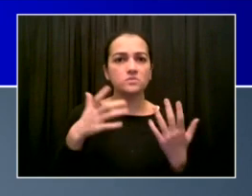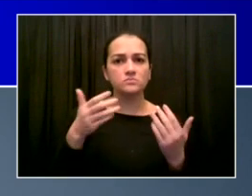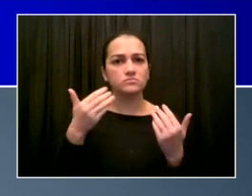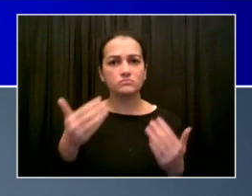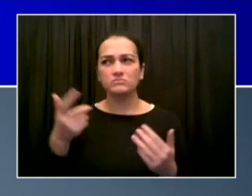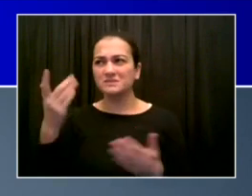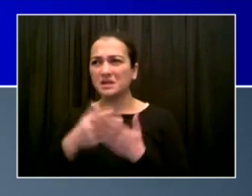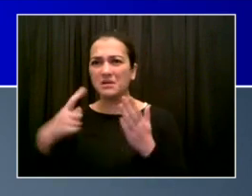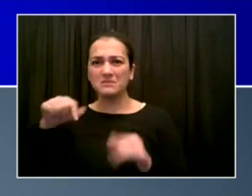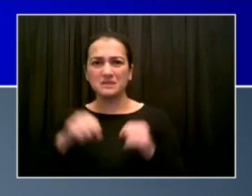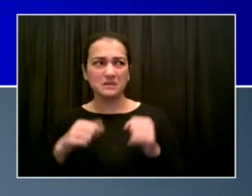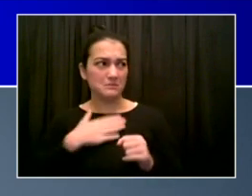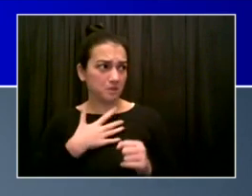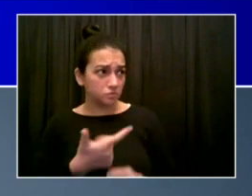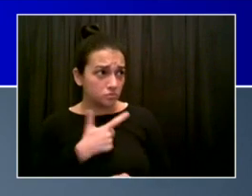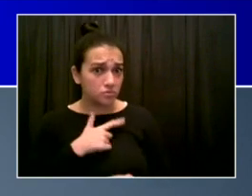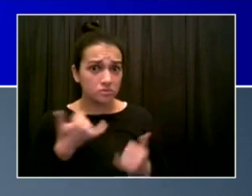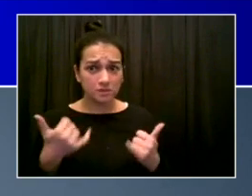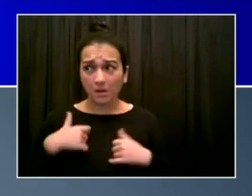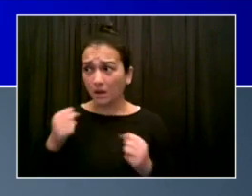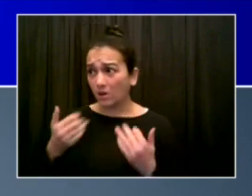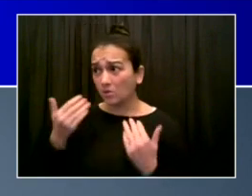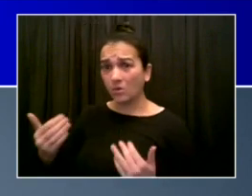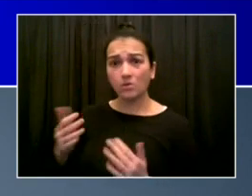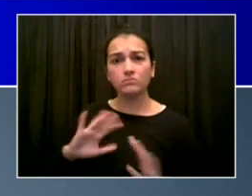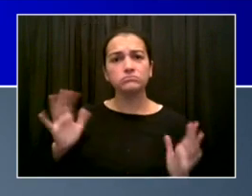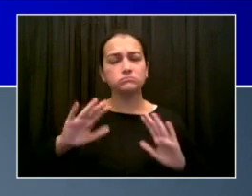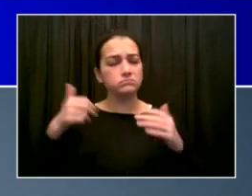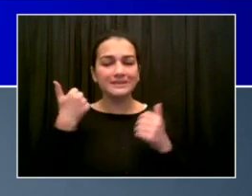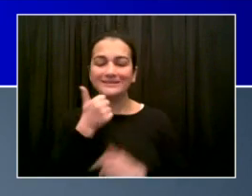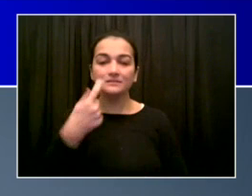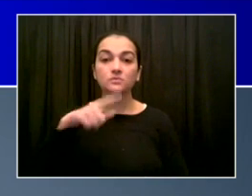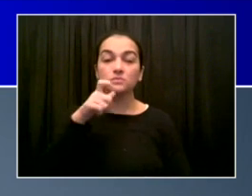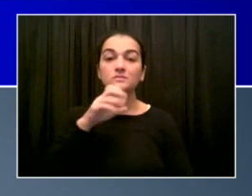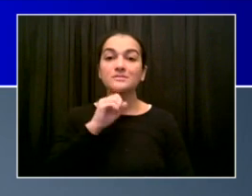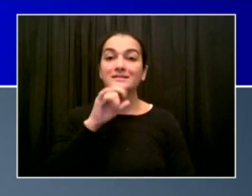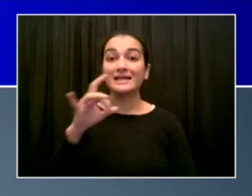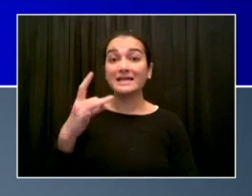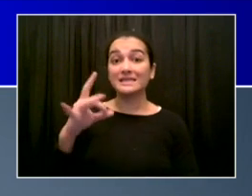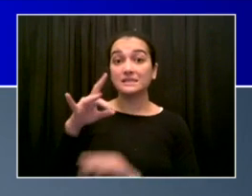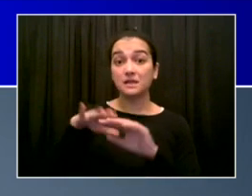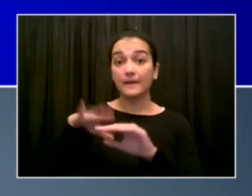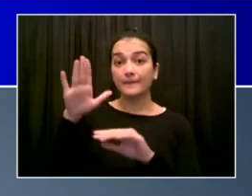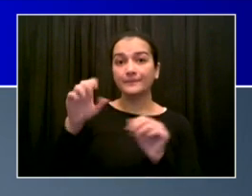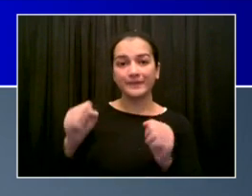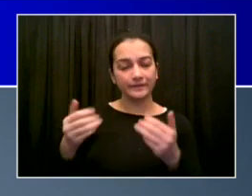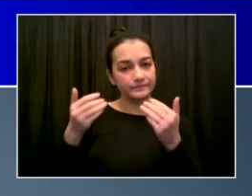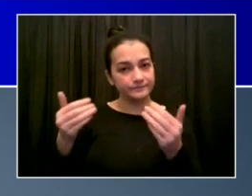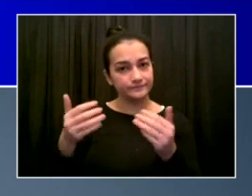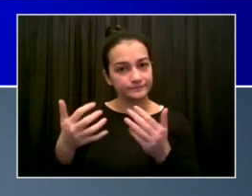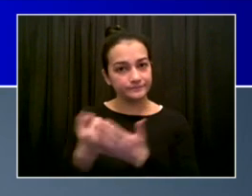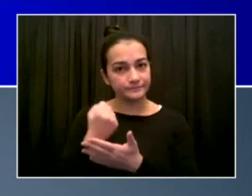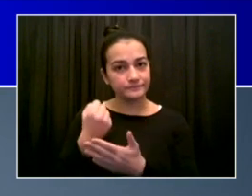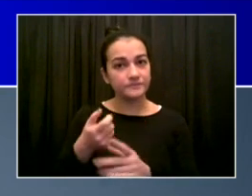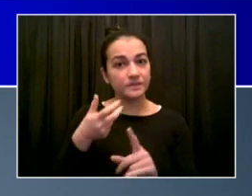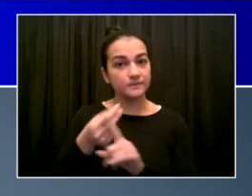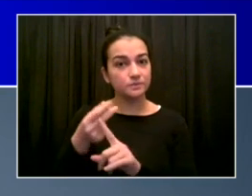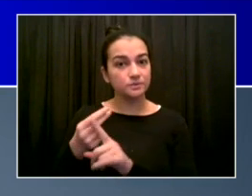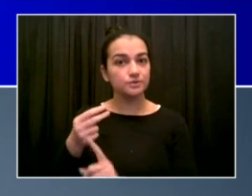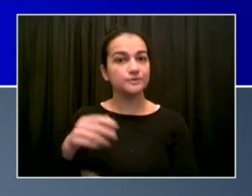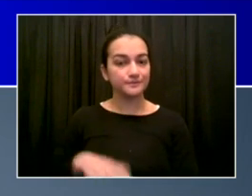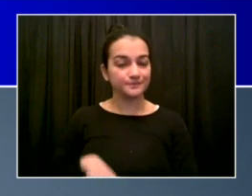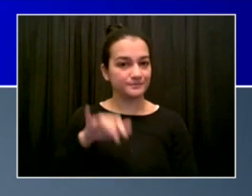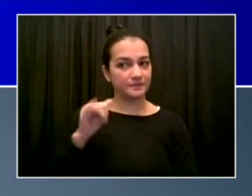get a booster. That's what New York City said. Well, on Friday, that's what the FDA said as well. Pfizer and Moderna